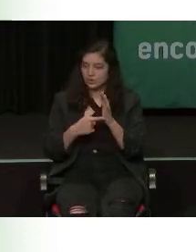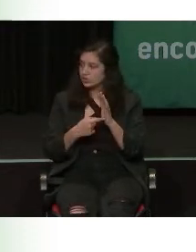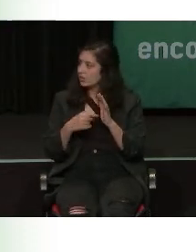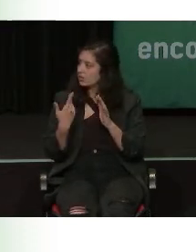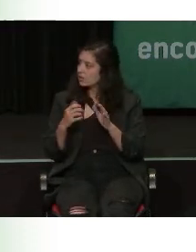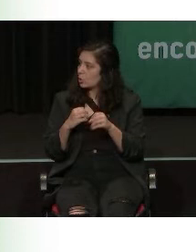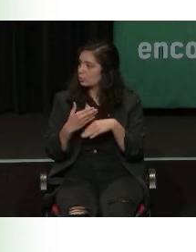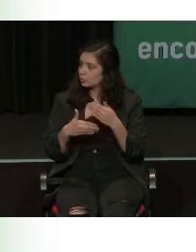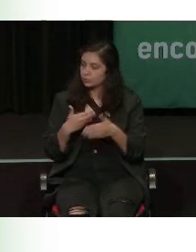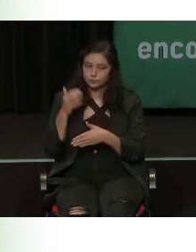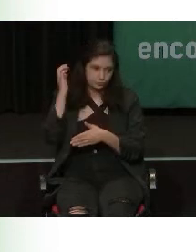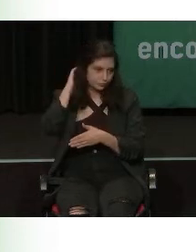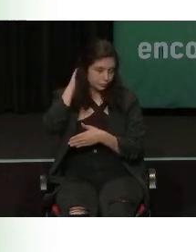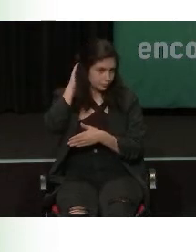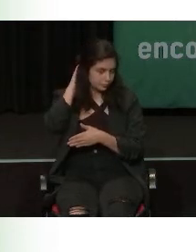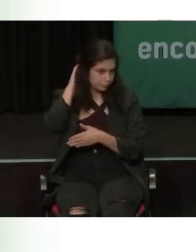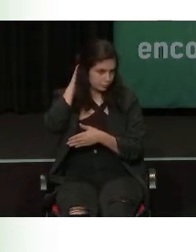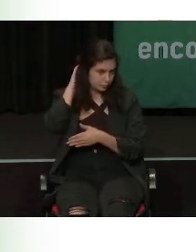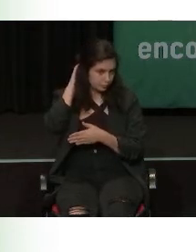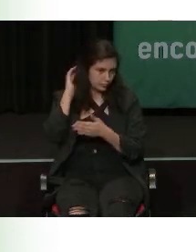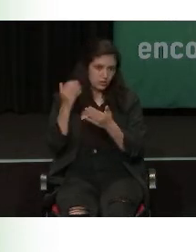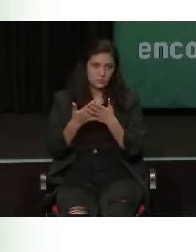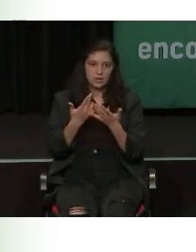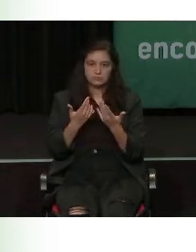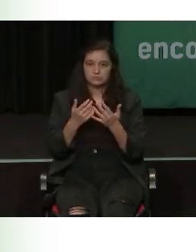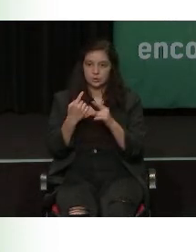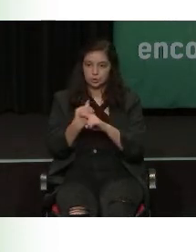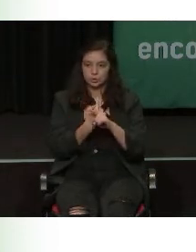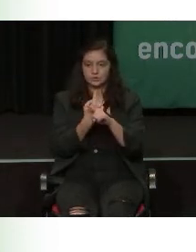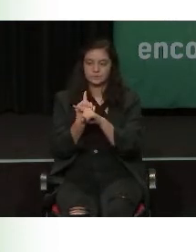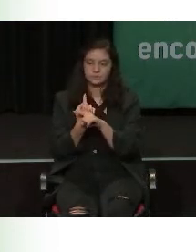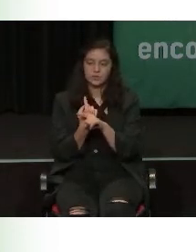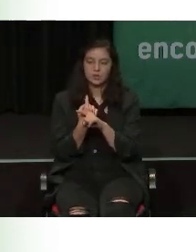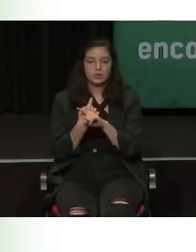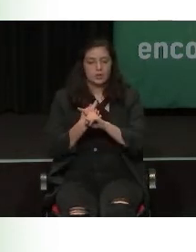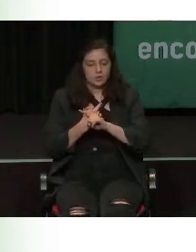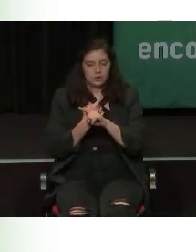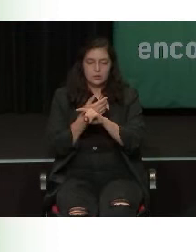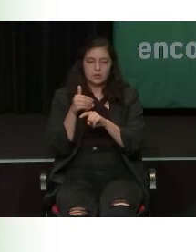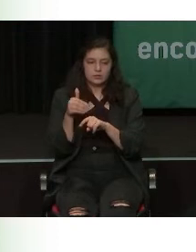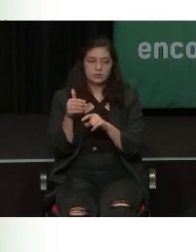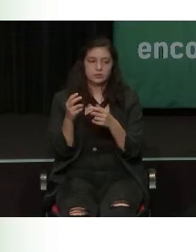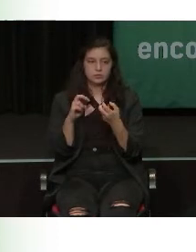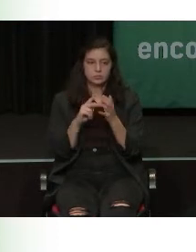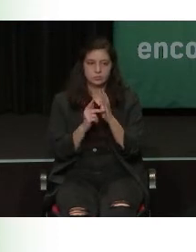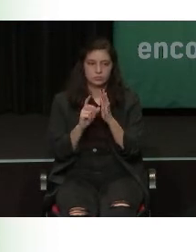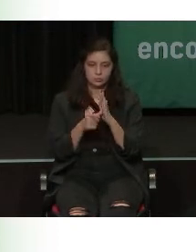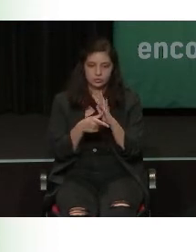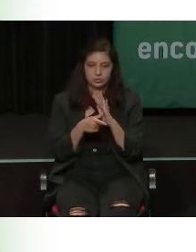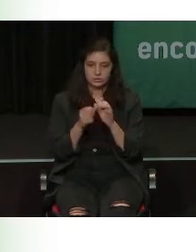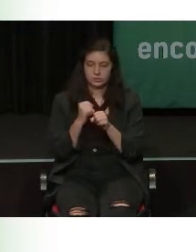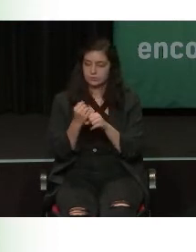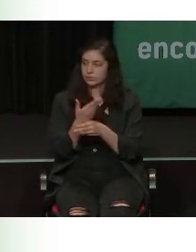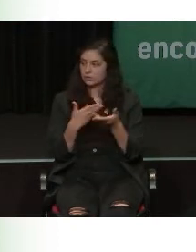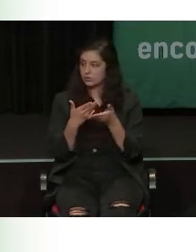just moving with a handheld screening device, which I think this will be the first project that we work together, Egypt